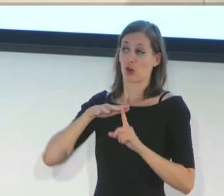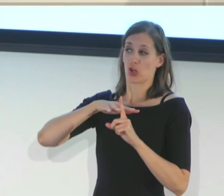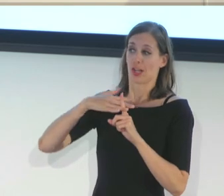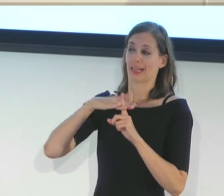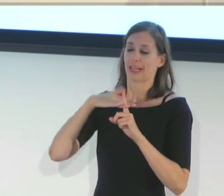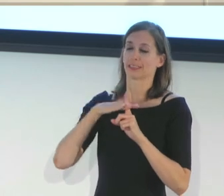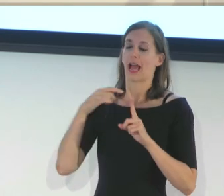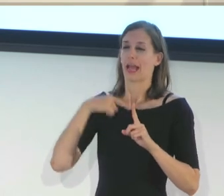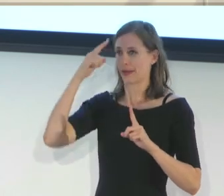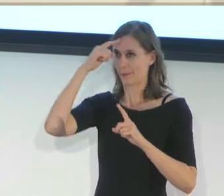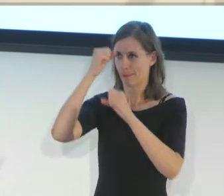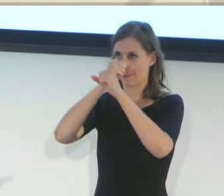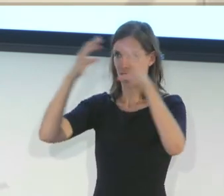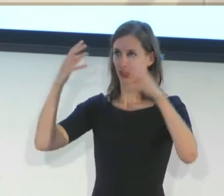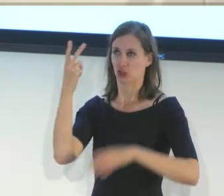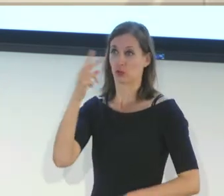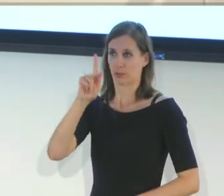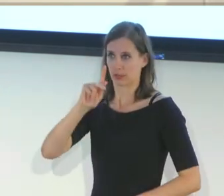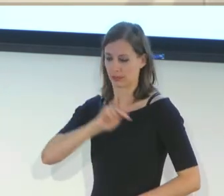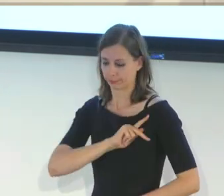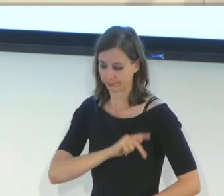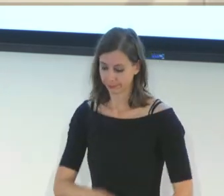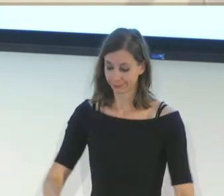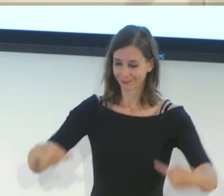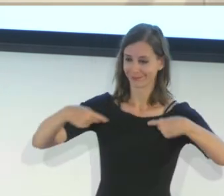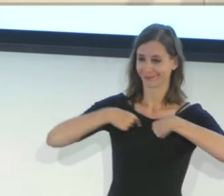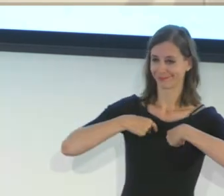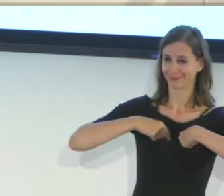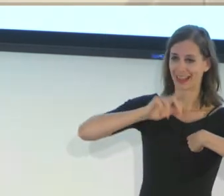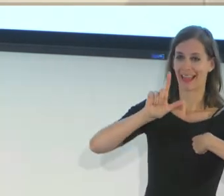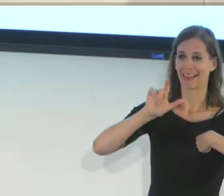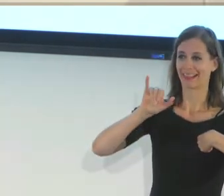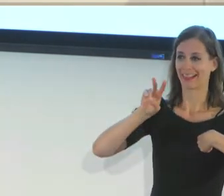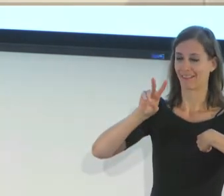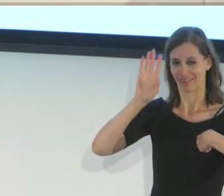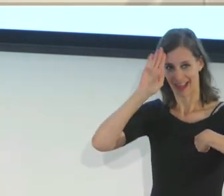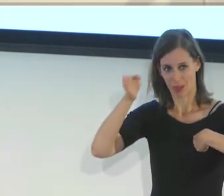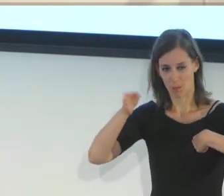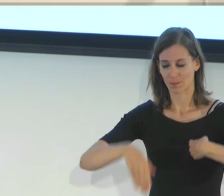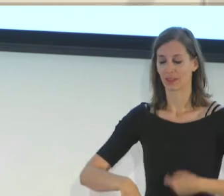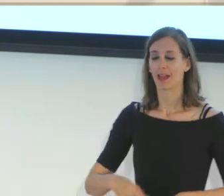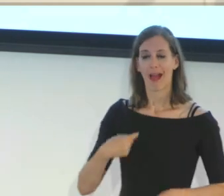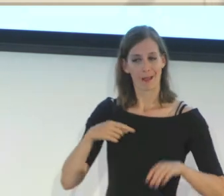personas. One persona is Liv. Hello. Liv is capable of